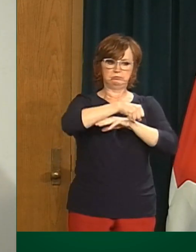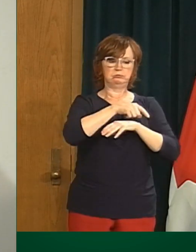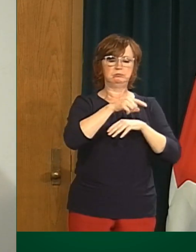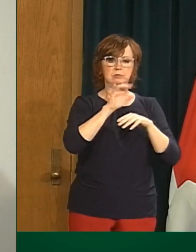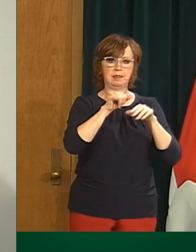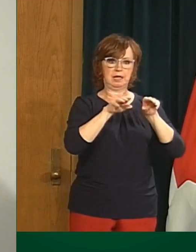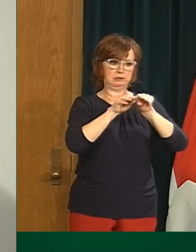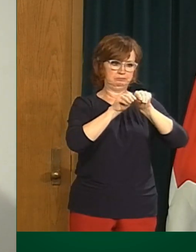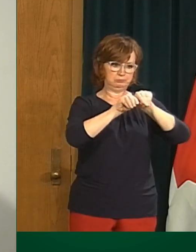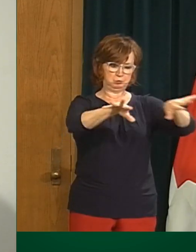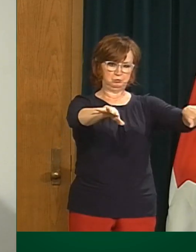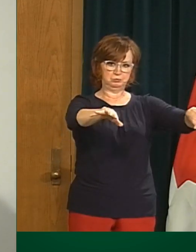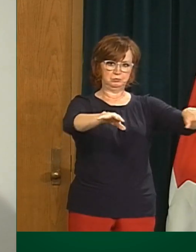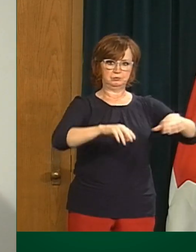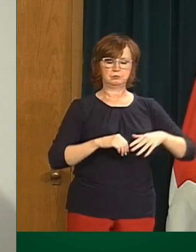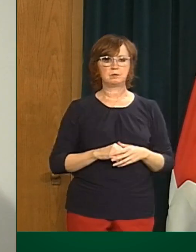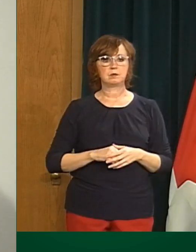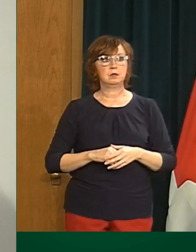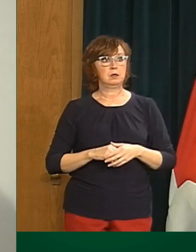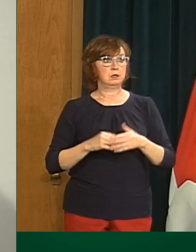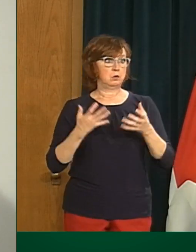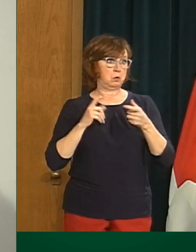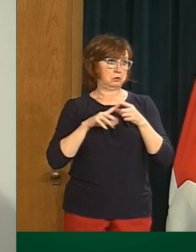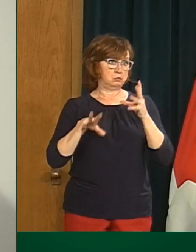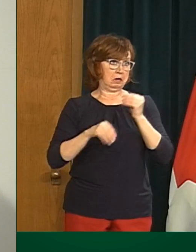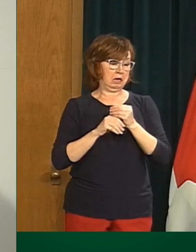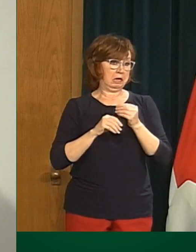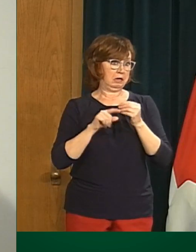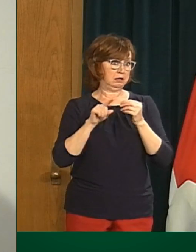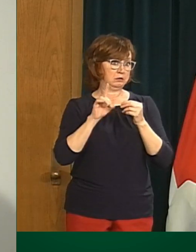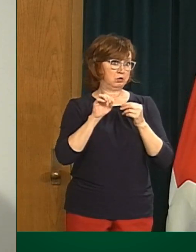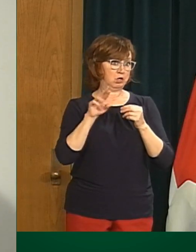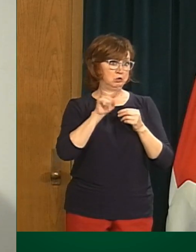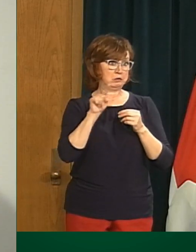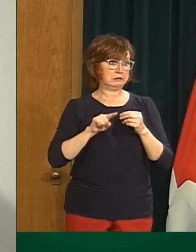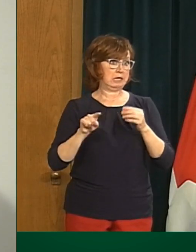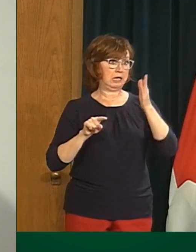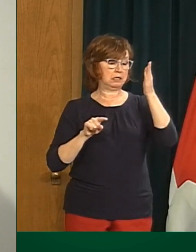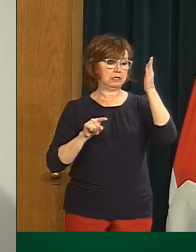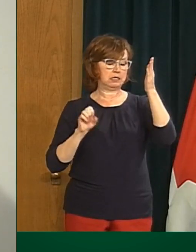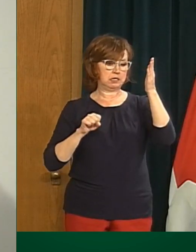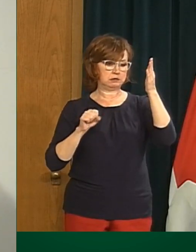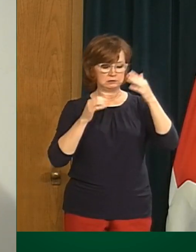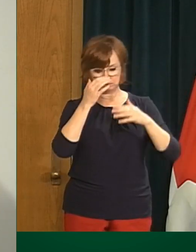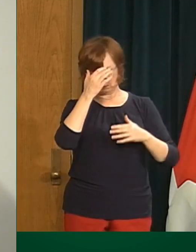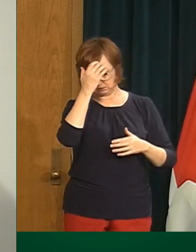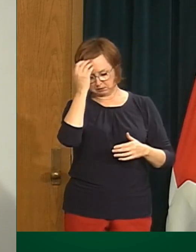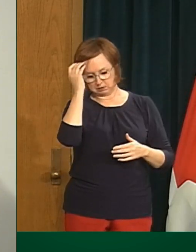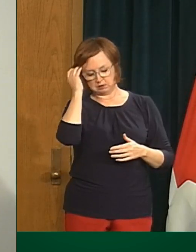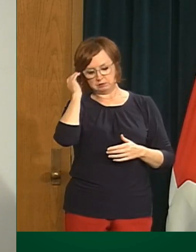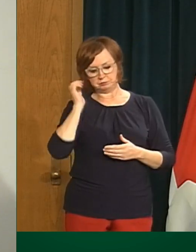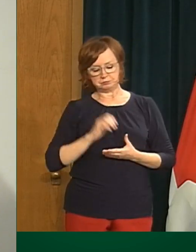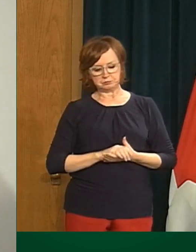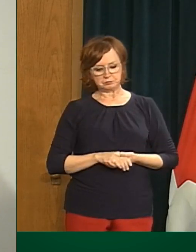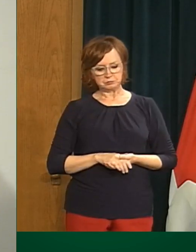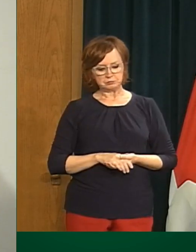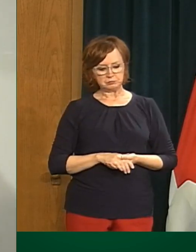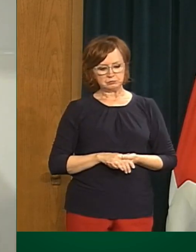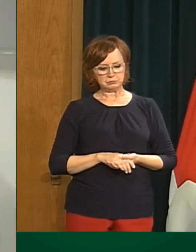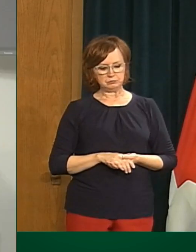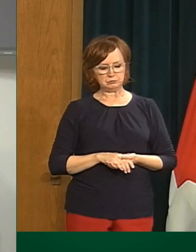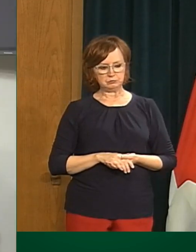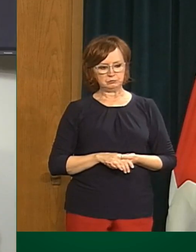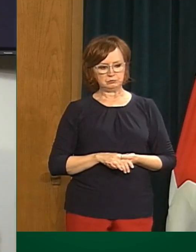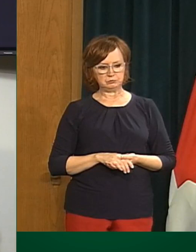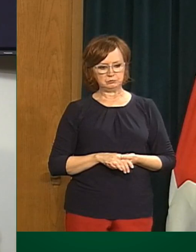investigation. And I don't know, Dr. Zayed, if you wanted to elaborate further on that? Thank you, Dr. Shahab. Actually, for the